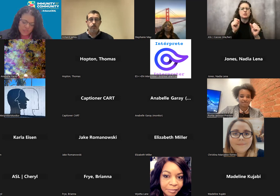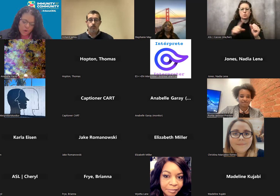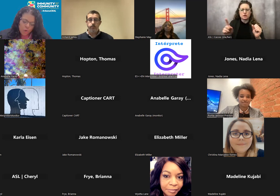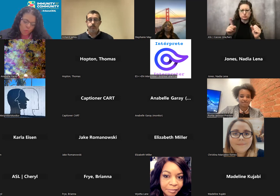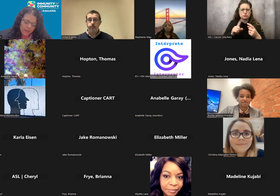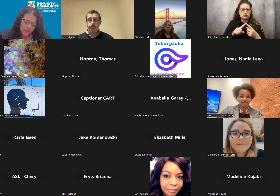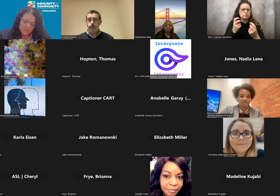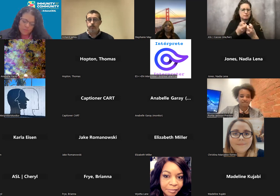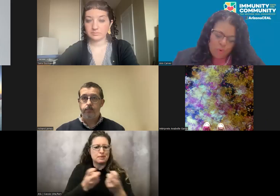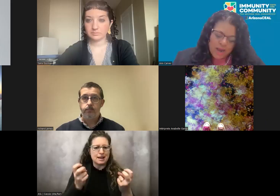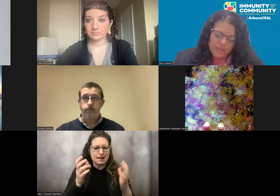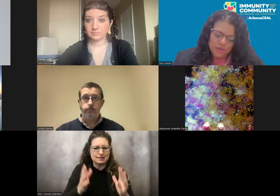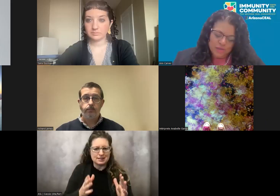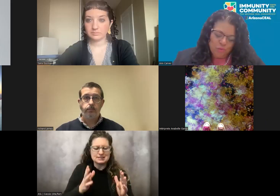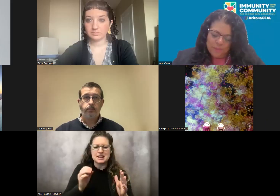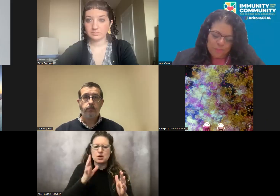themselves. What